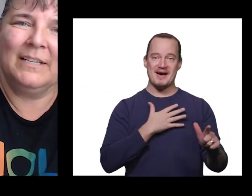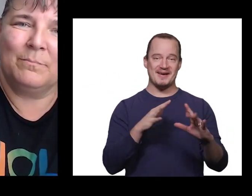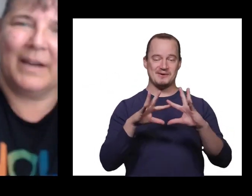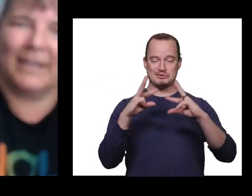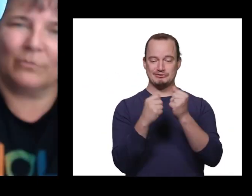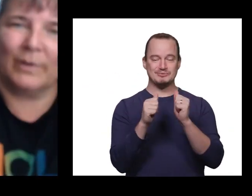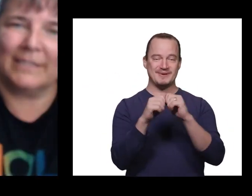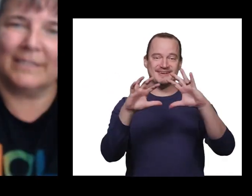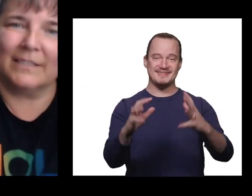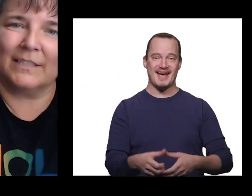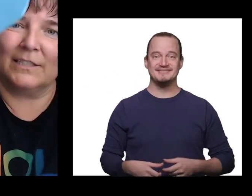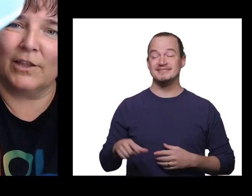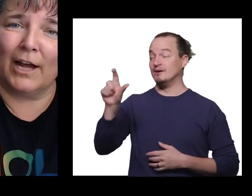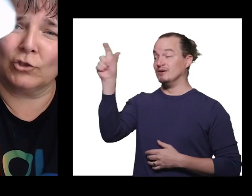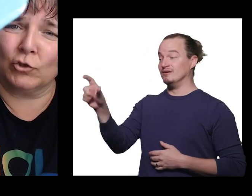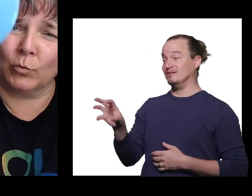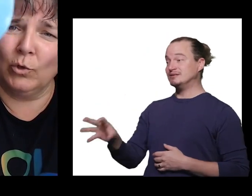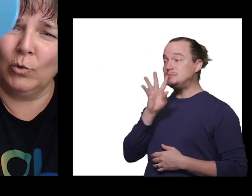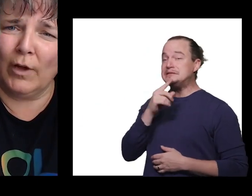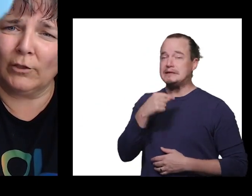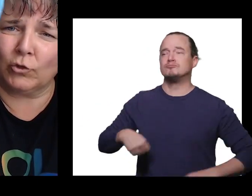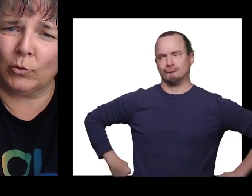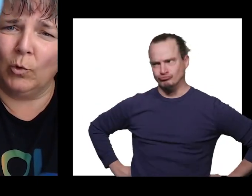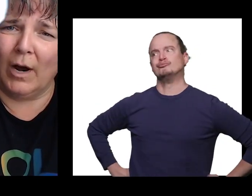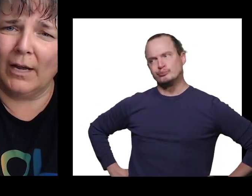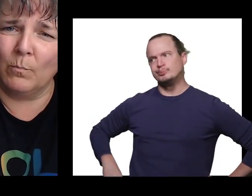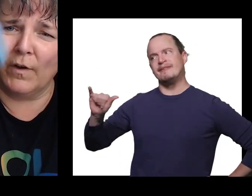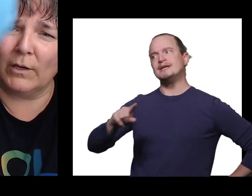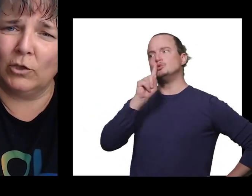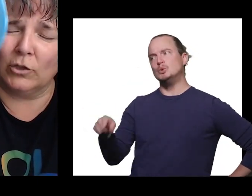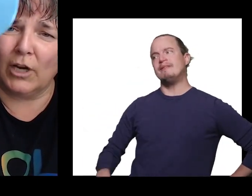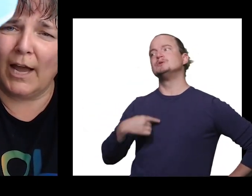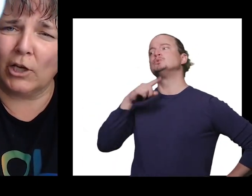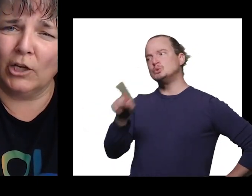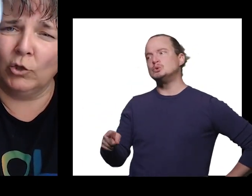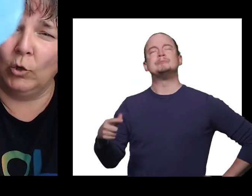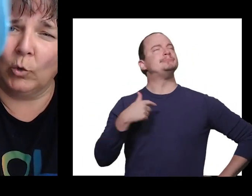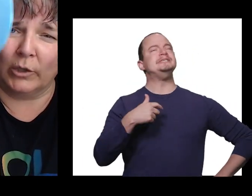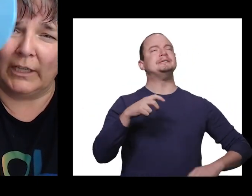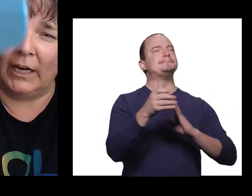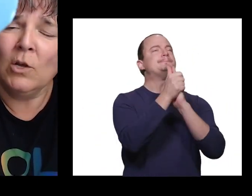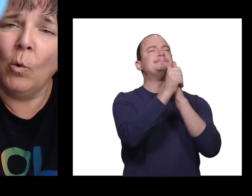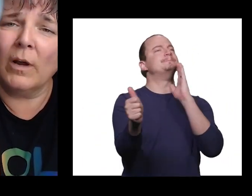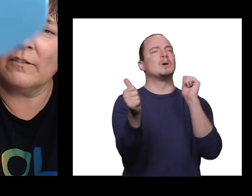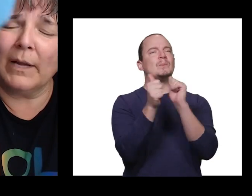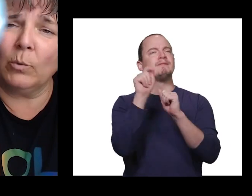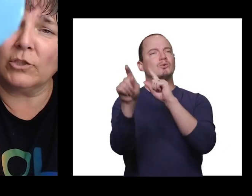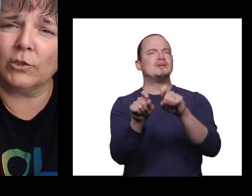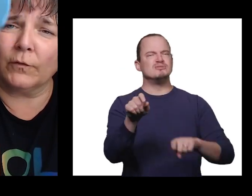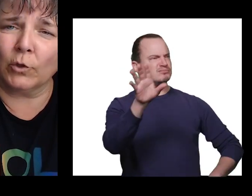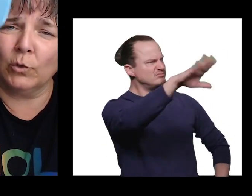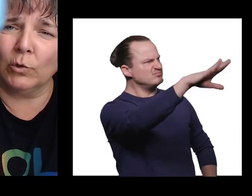of my residencies. That's true, that's true. I am very good at inquiry. One of